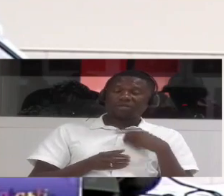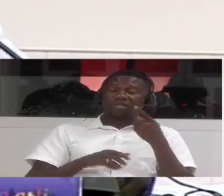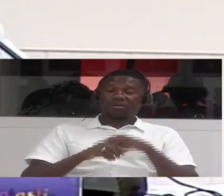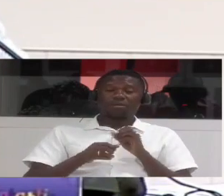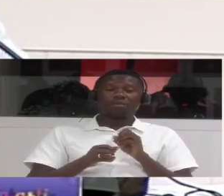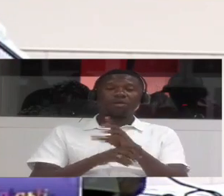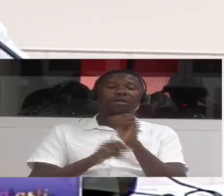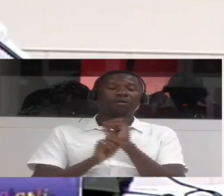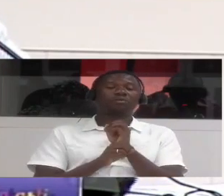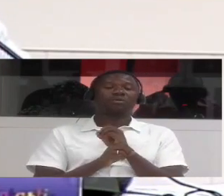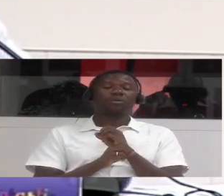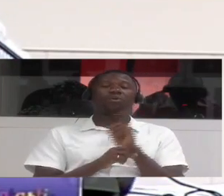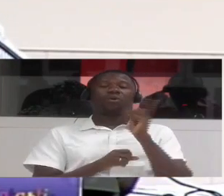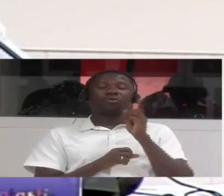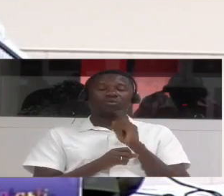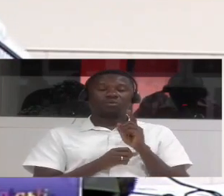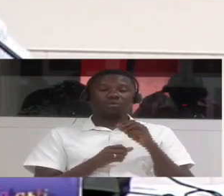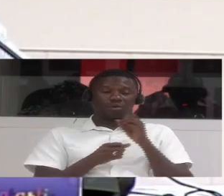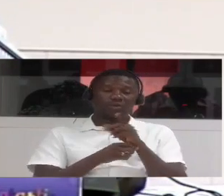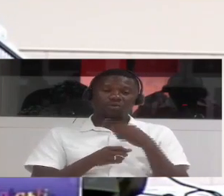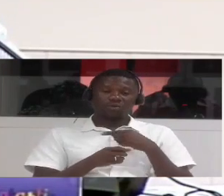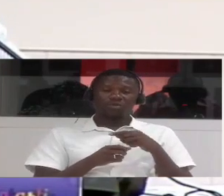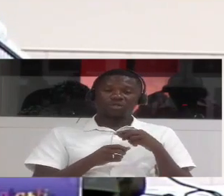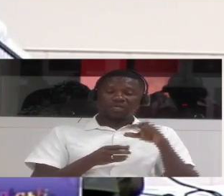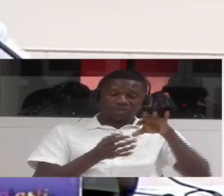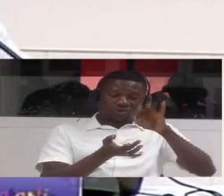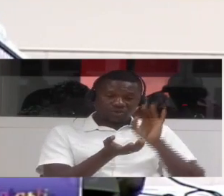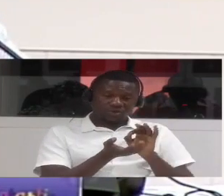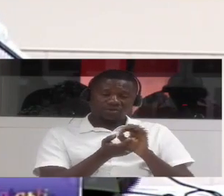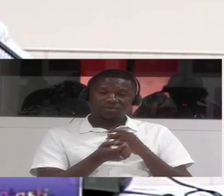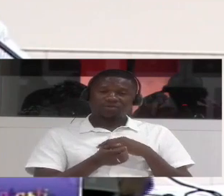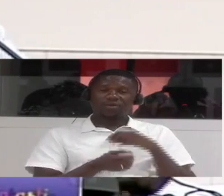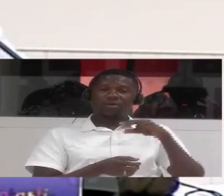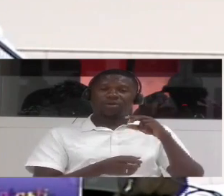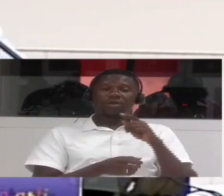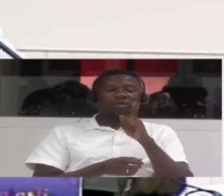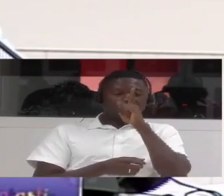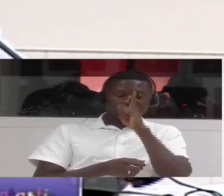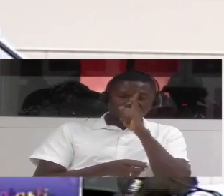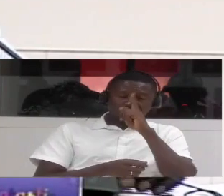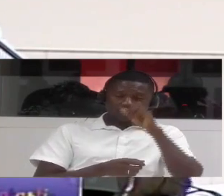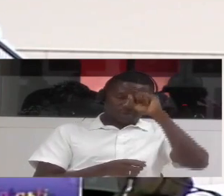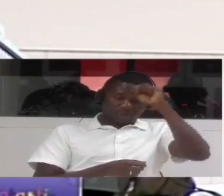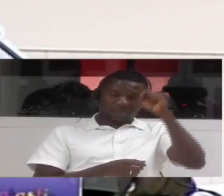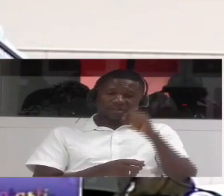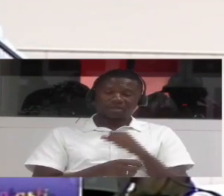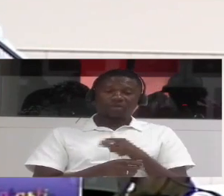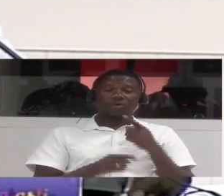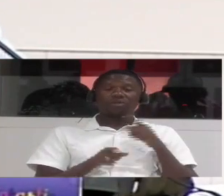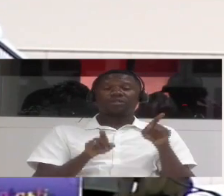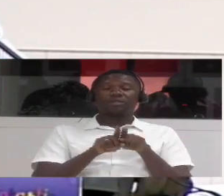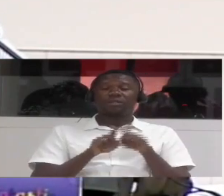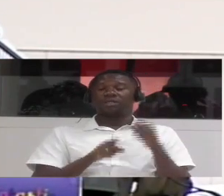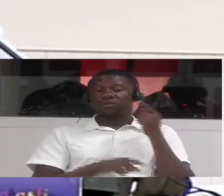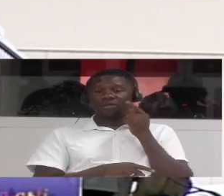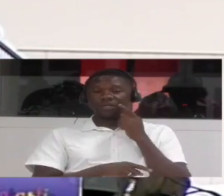eventually played was the nomination of the opposition leader, Mama Kande, because it was the same day that Mama Kande